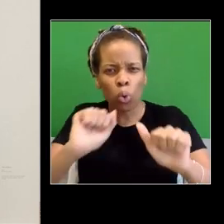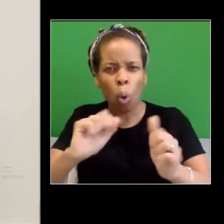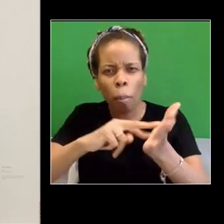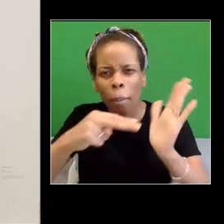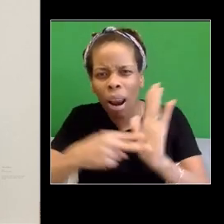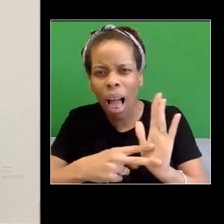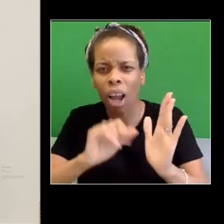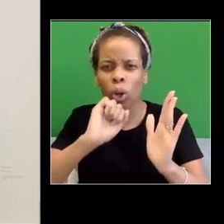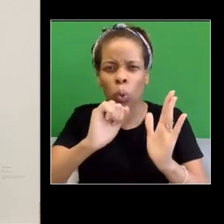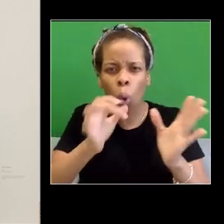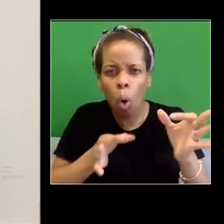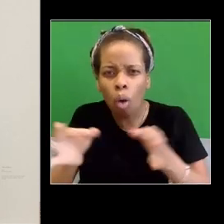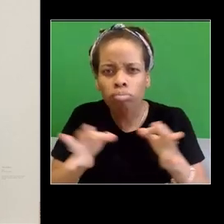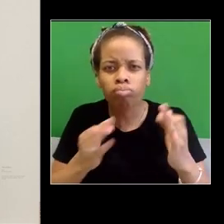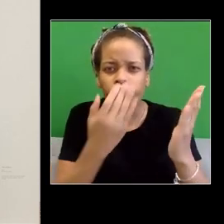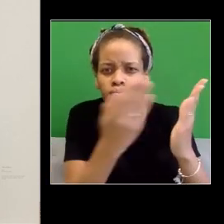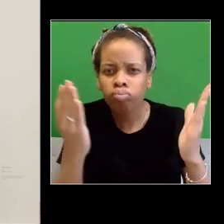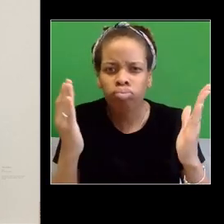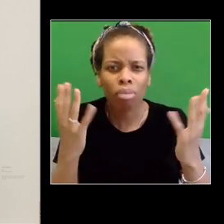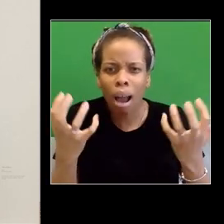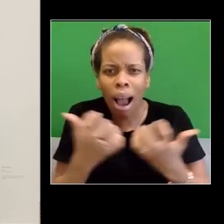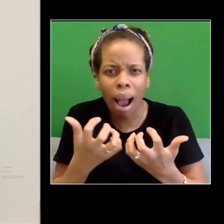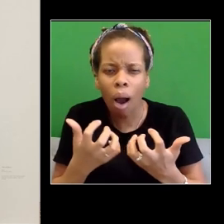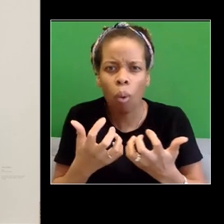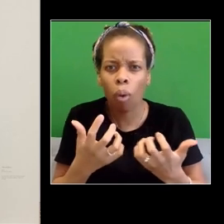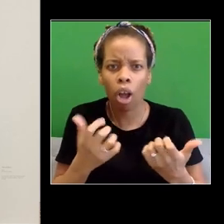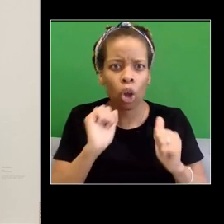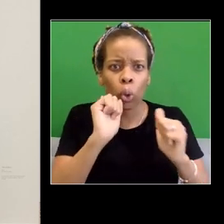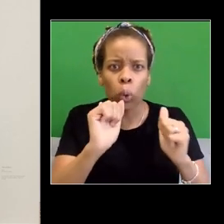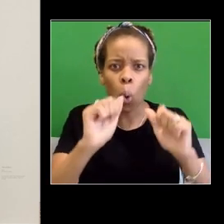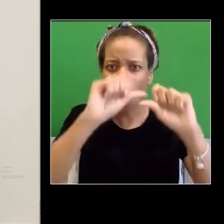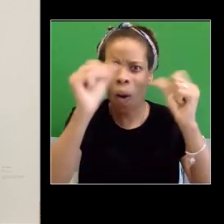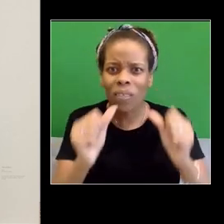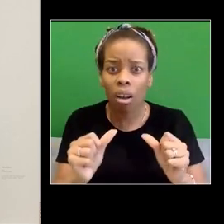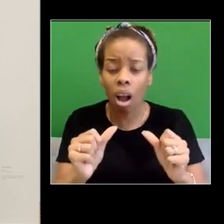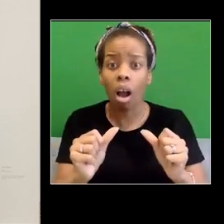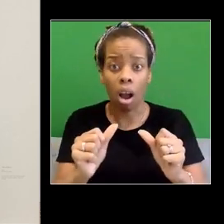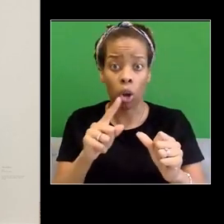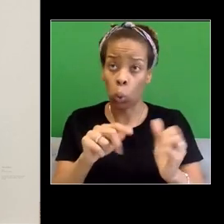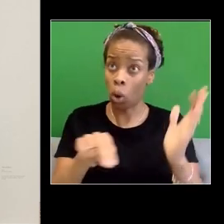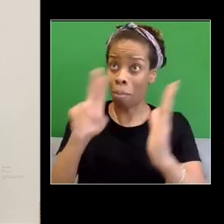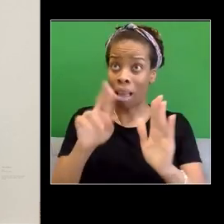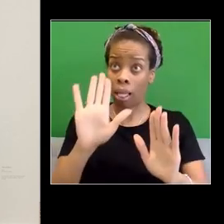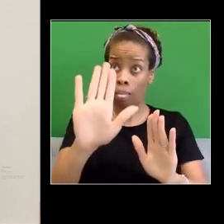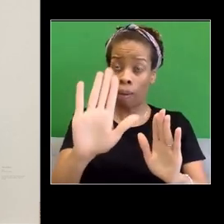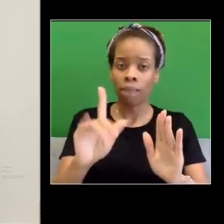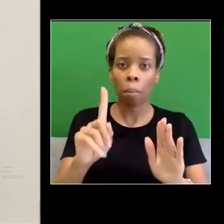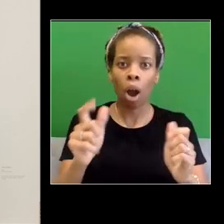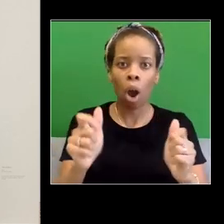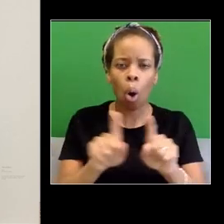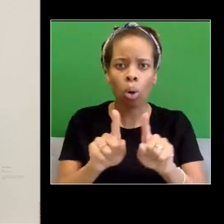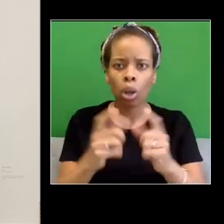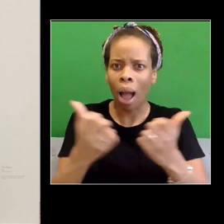and how this idea of how your subjects, how your figures exist in the canvas, and how they exist in